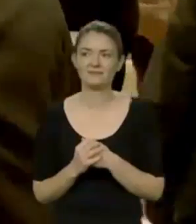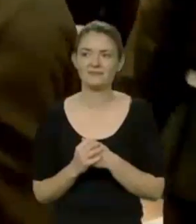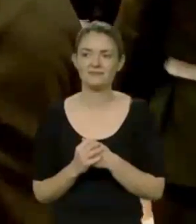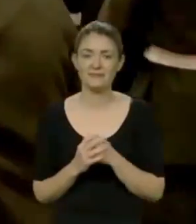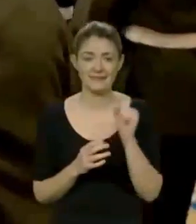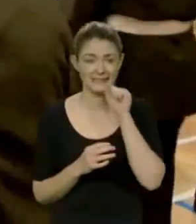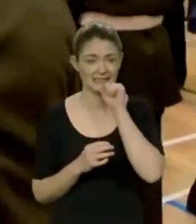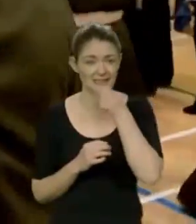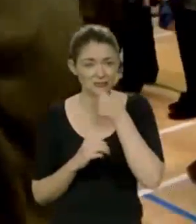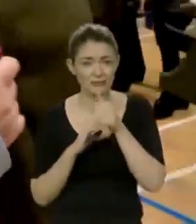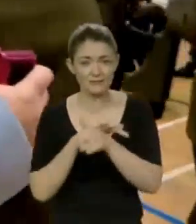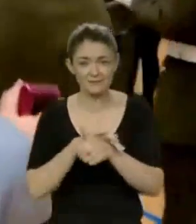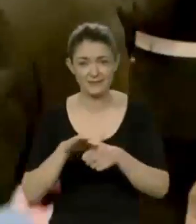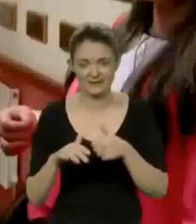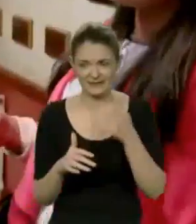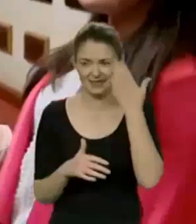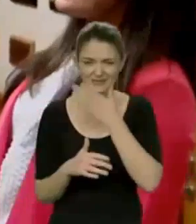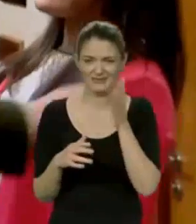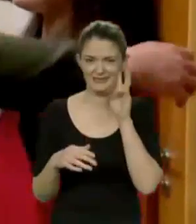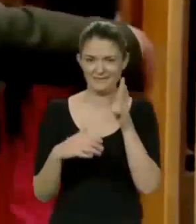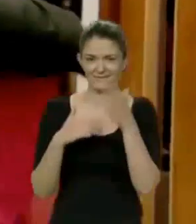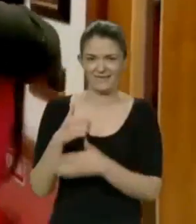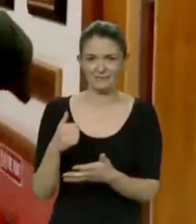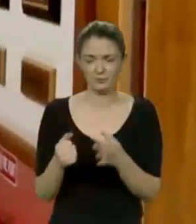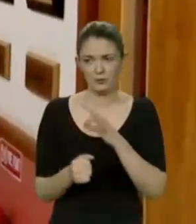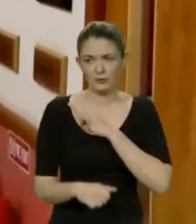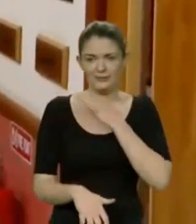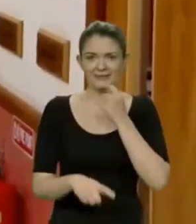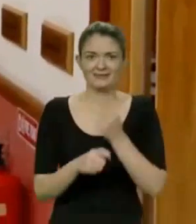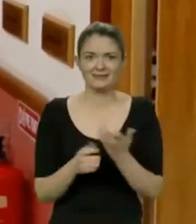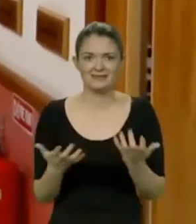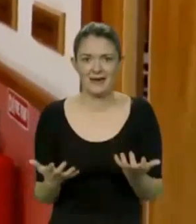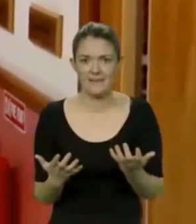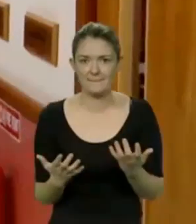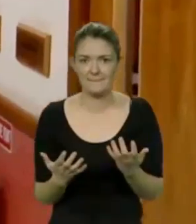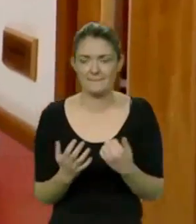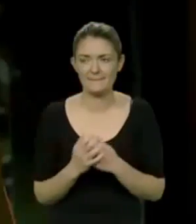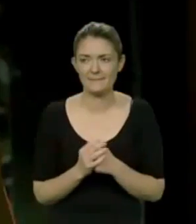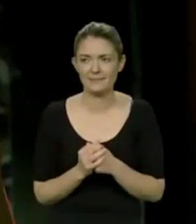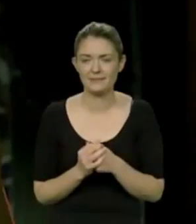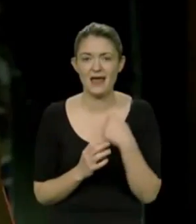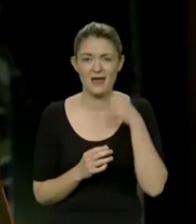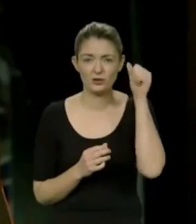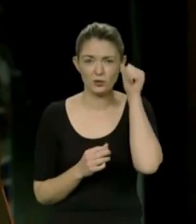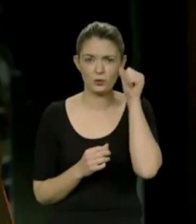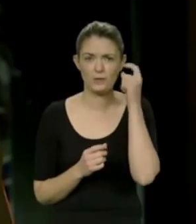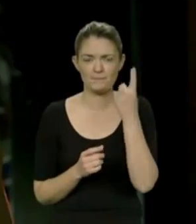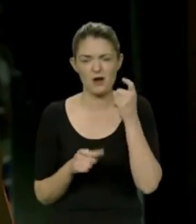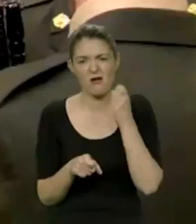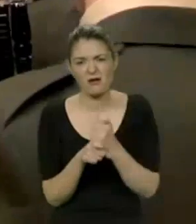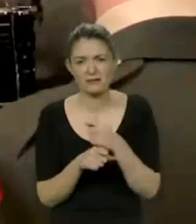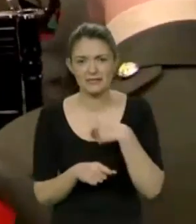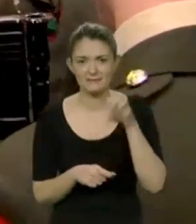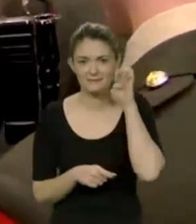Serious experience, like, as hard as it is, it's sad to see it finished. It was such a good time, like, I knew it was going to be hard, like, but I didn't expect, you know, to make such good